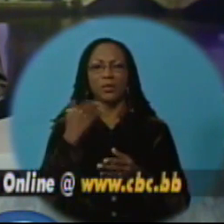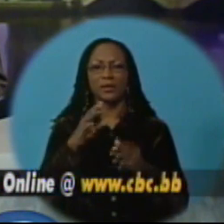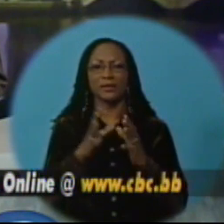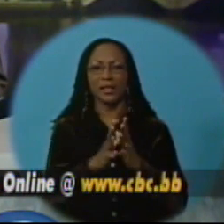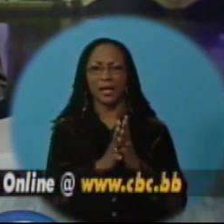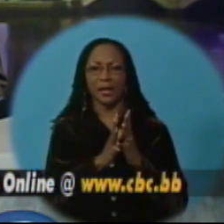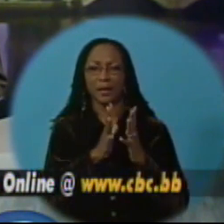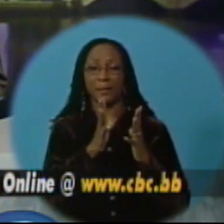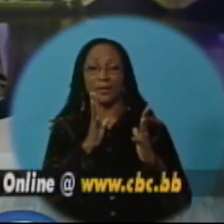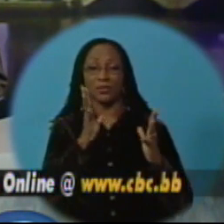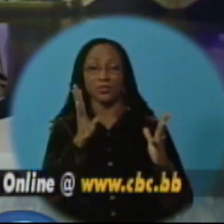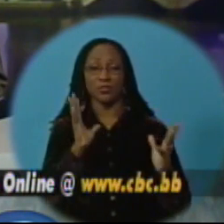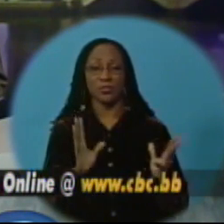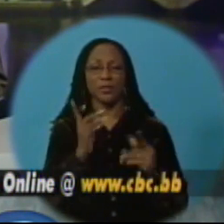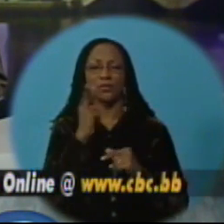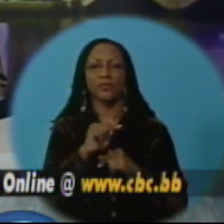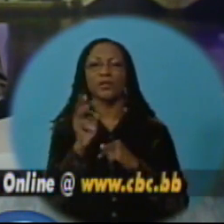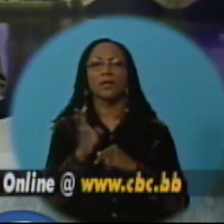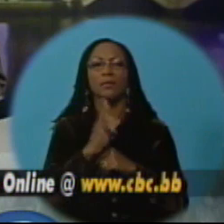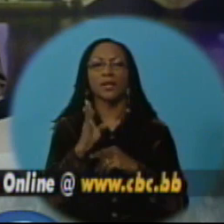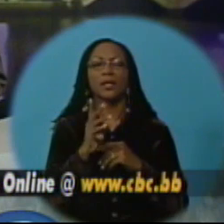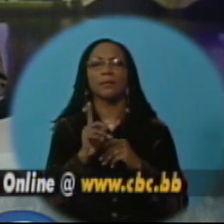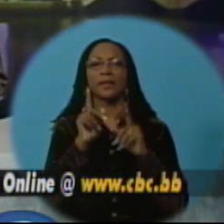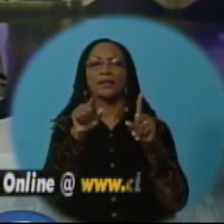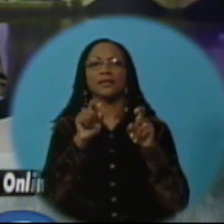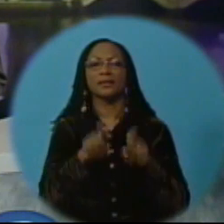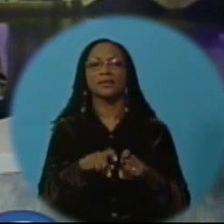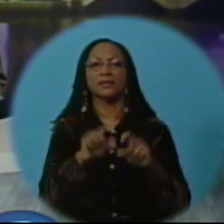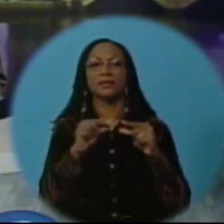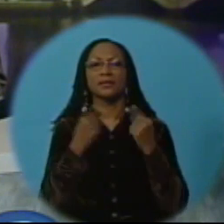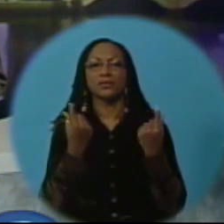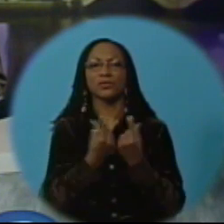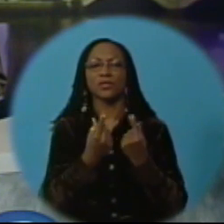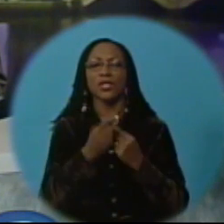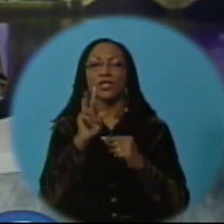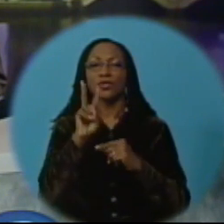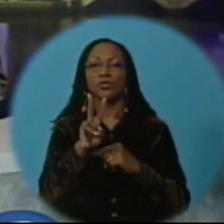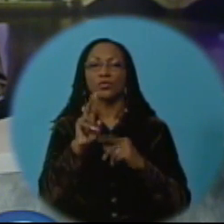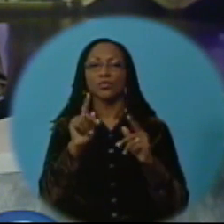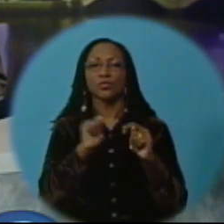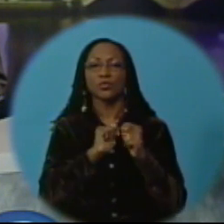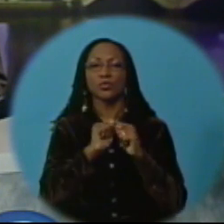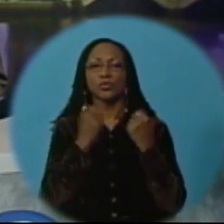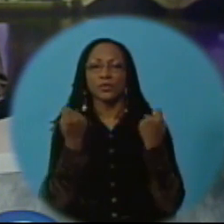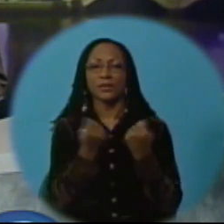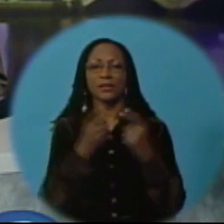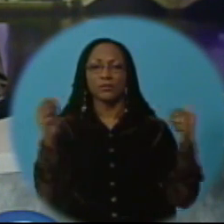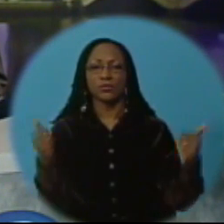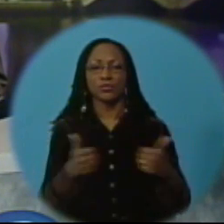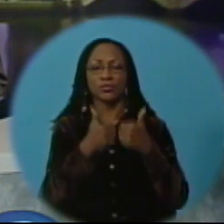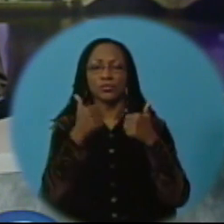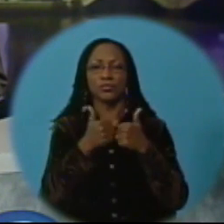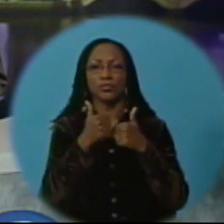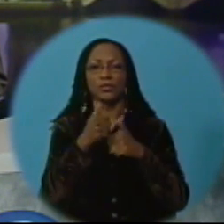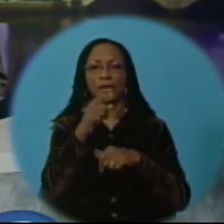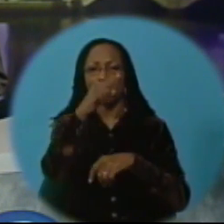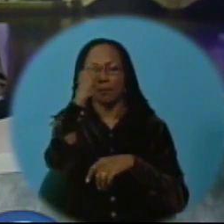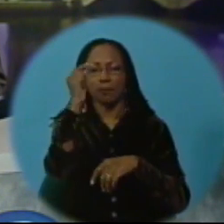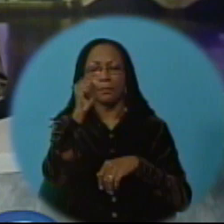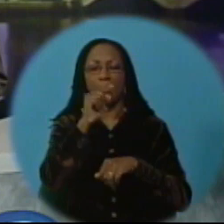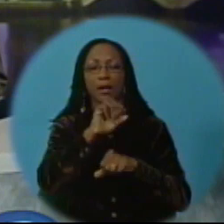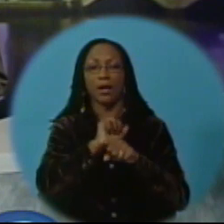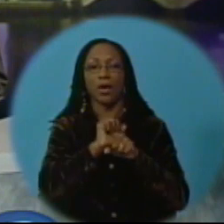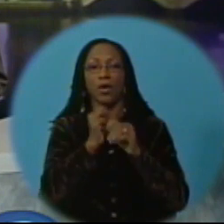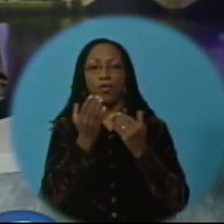for the Barbados trial squad when those two teams clashed at the Desmond Haynes Oval in Blackrock today for a 50-over-a-side practice